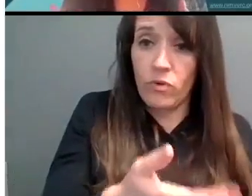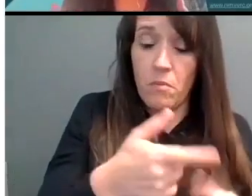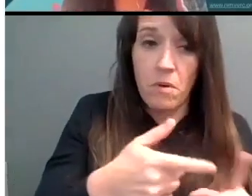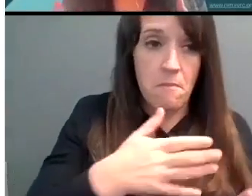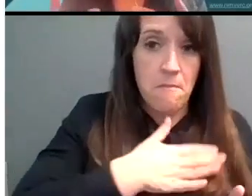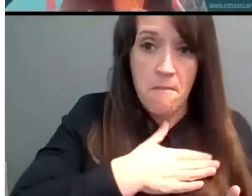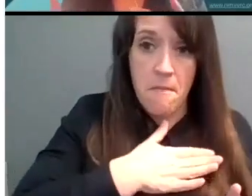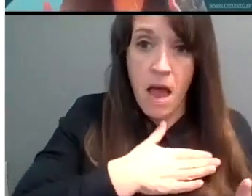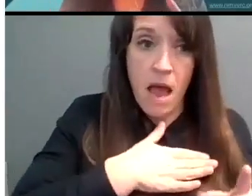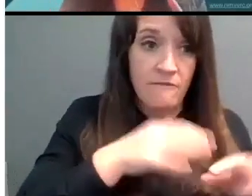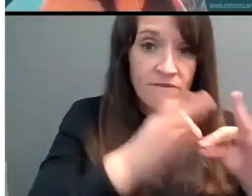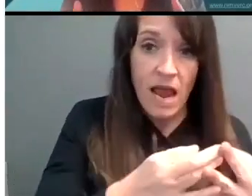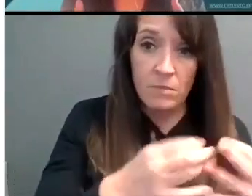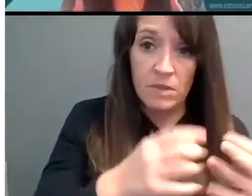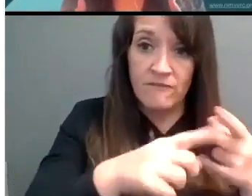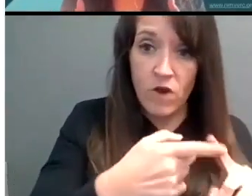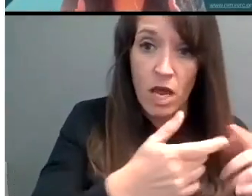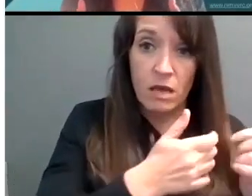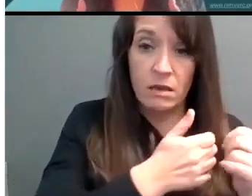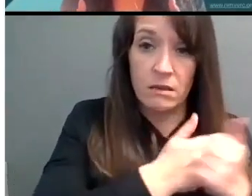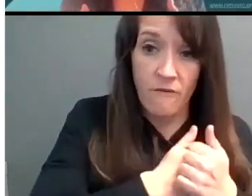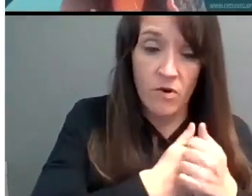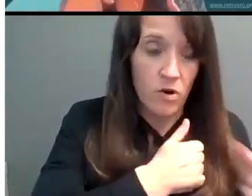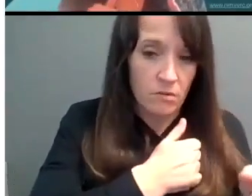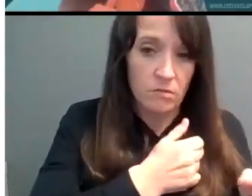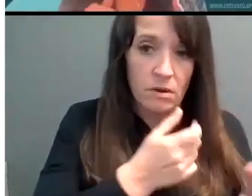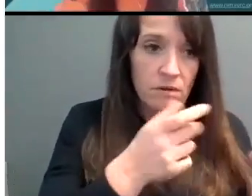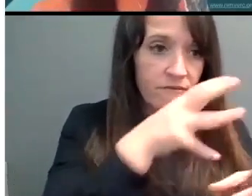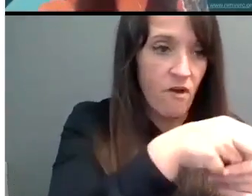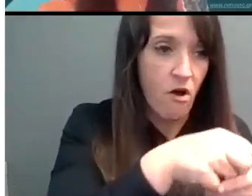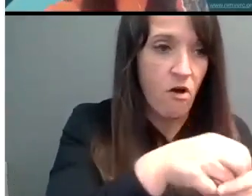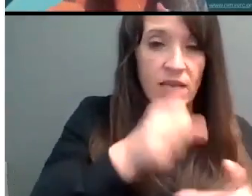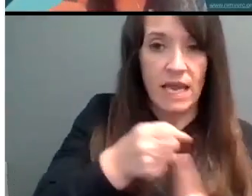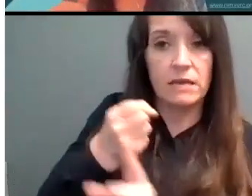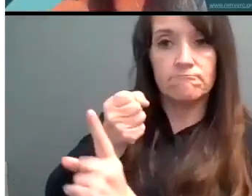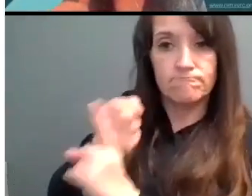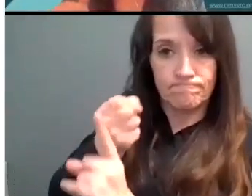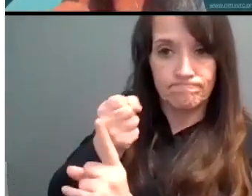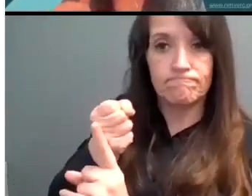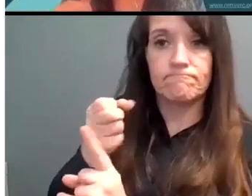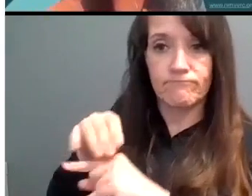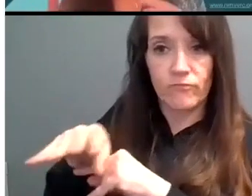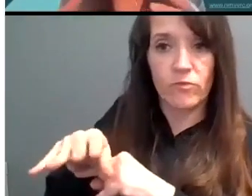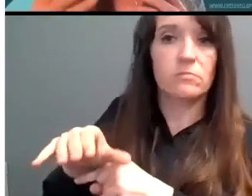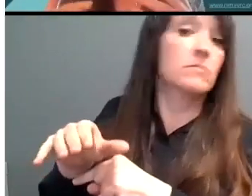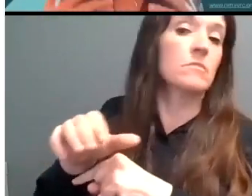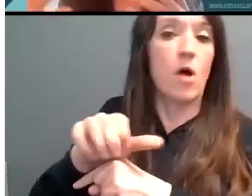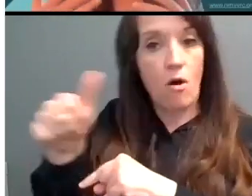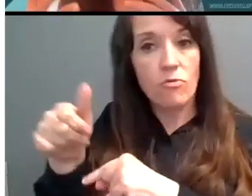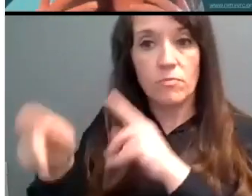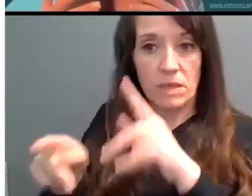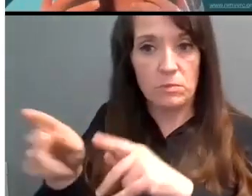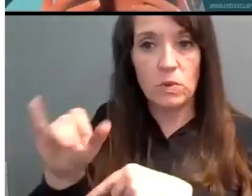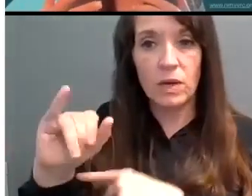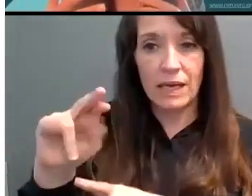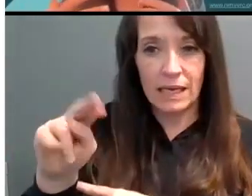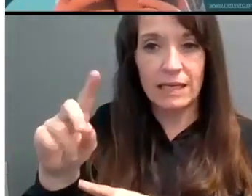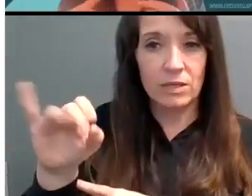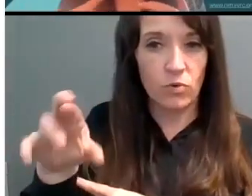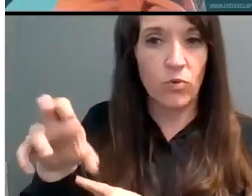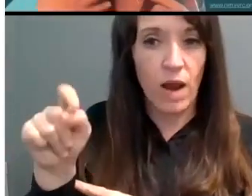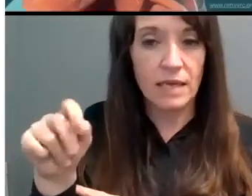was a direct victim, it can have an impact on them. And Dr. Hansen will probably talk a little bit more about that and how that